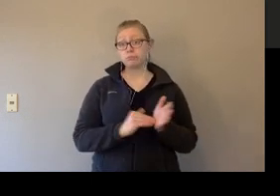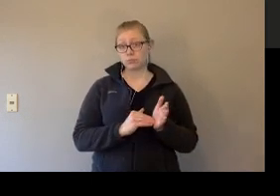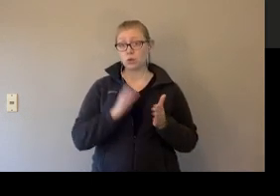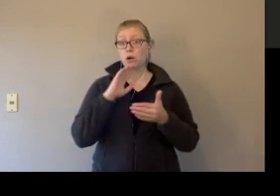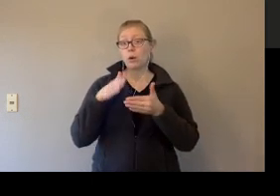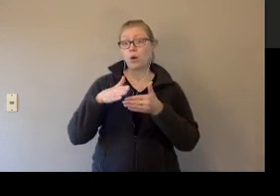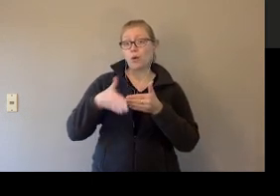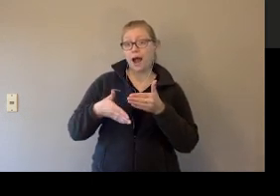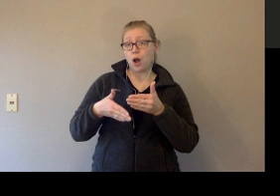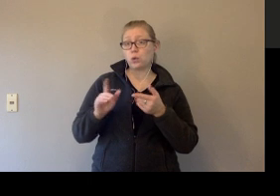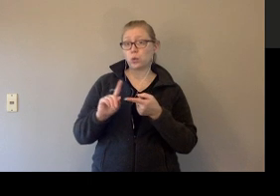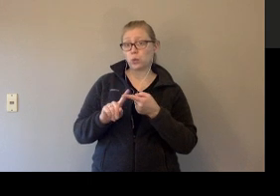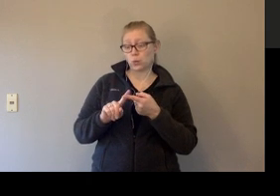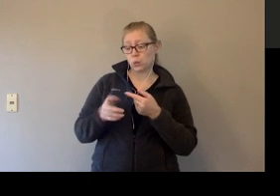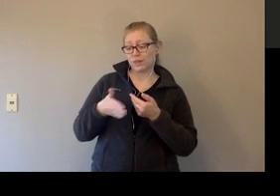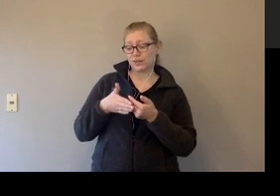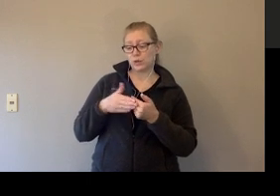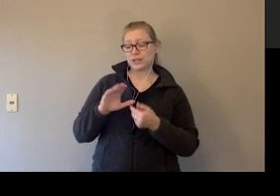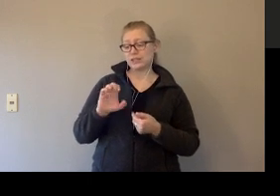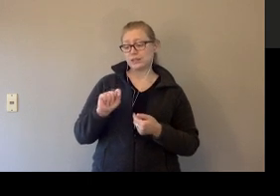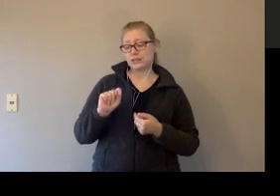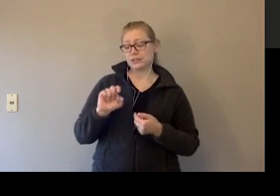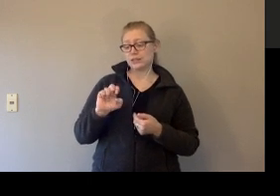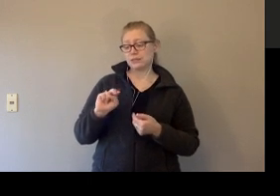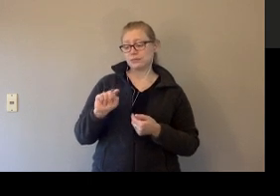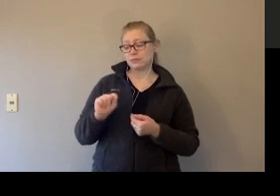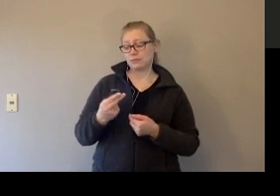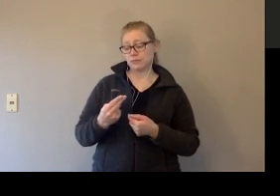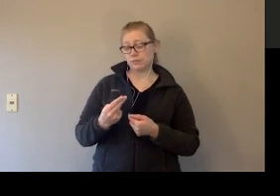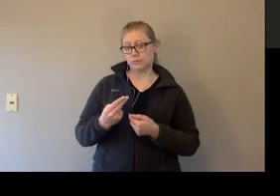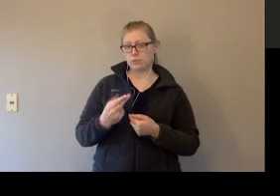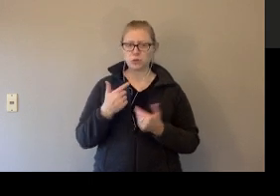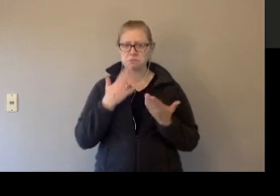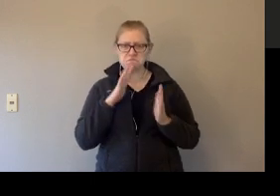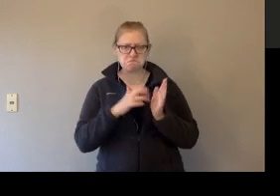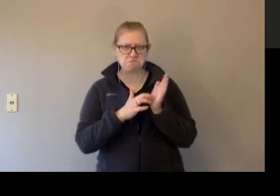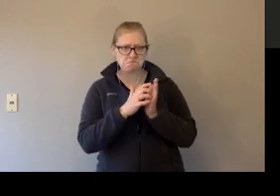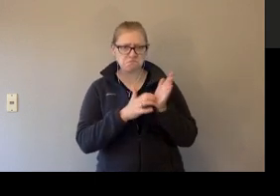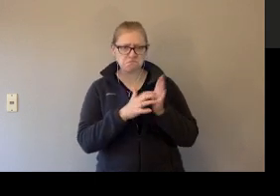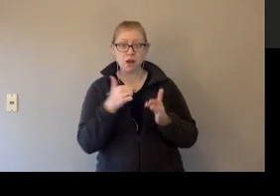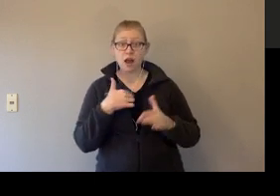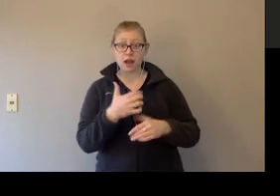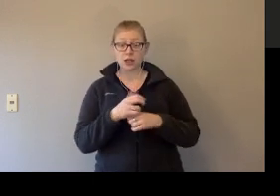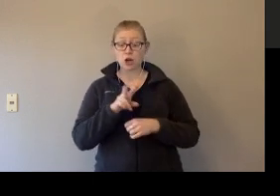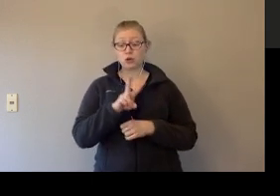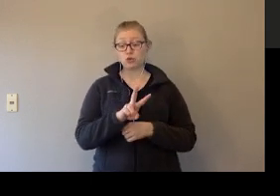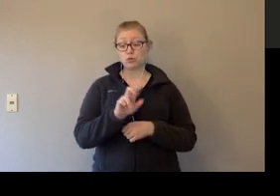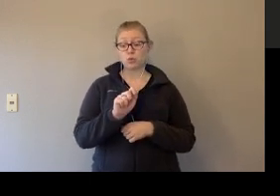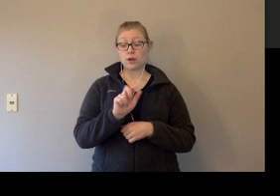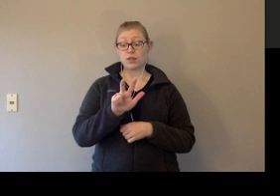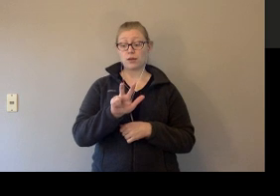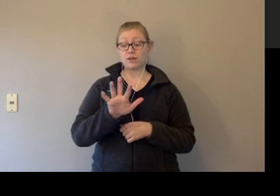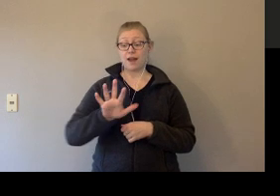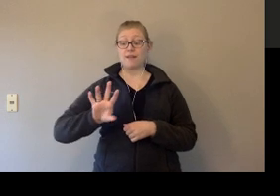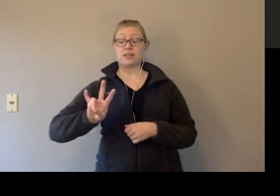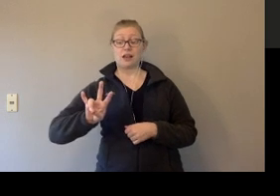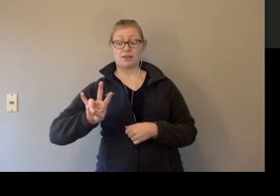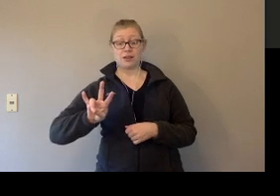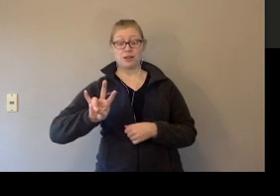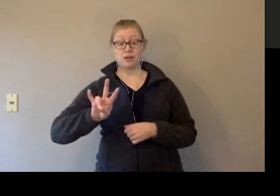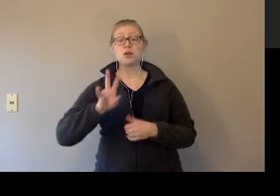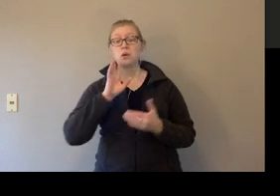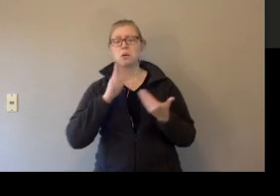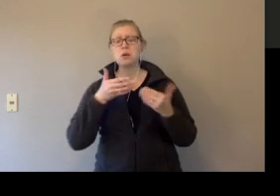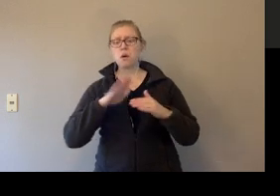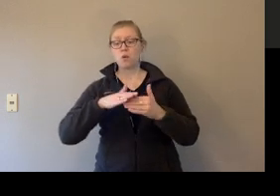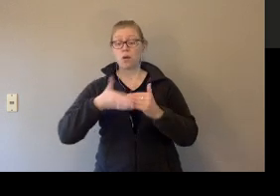nearest tenth. And when we do that, I get a value of 2.357. So we'll round that to